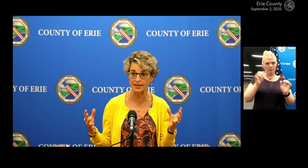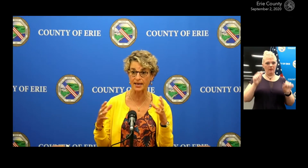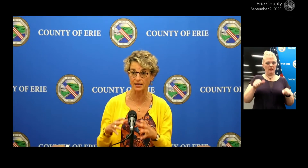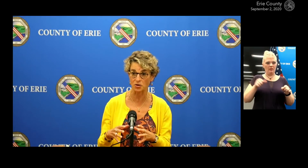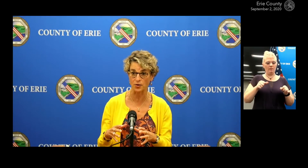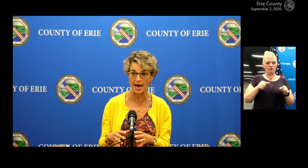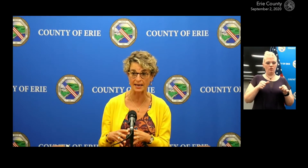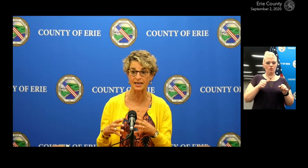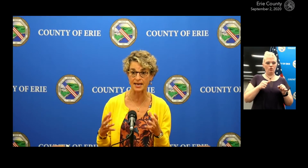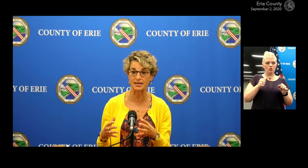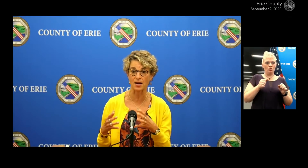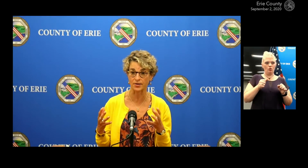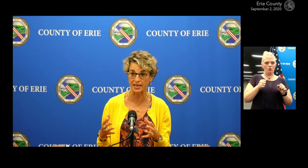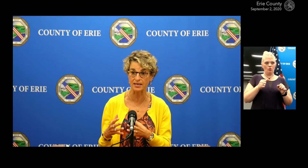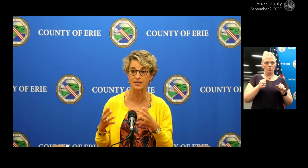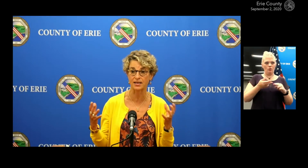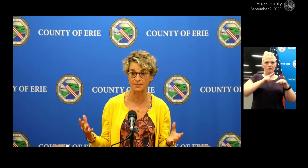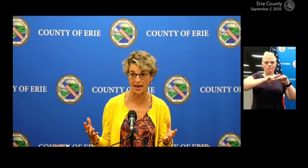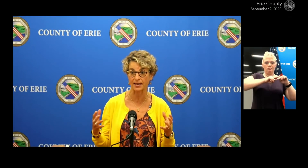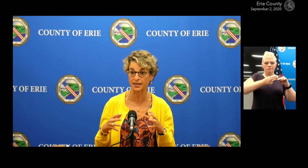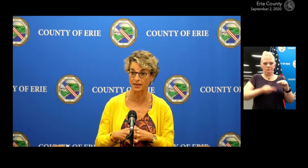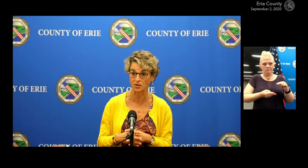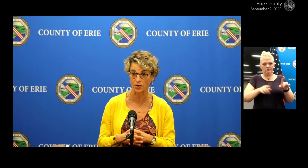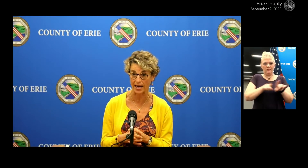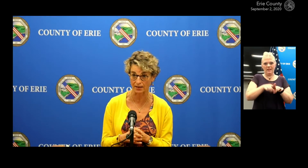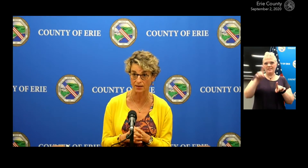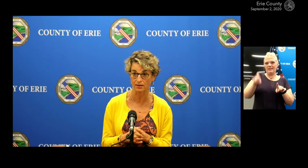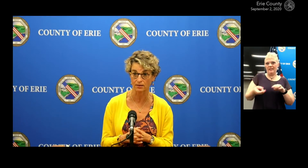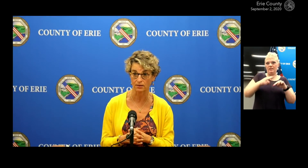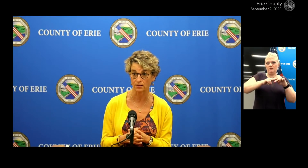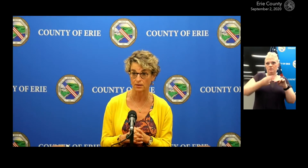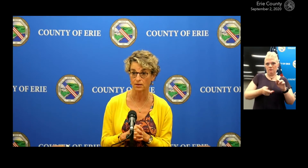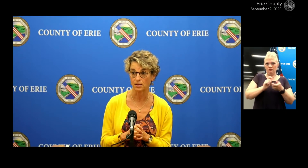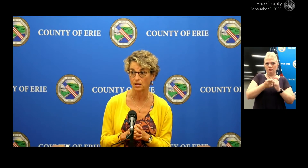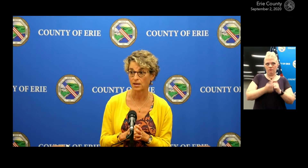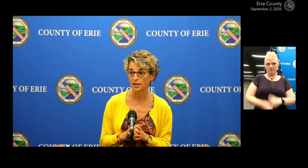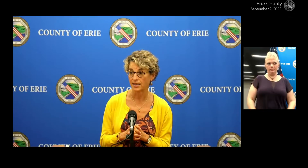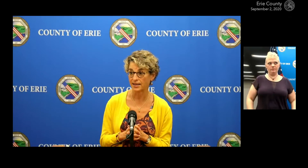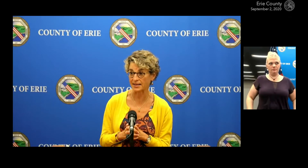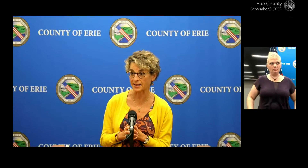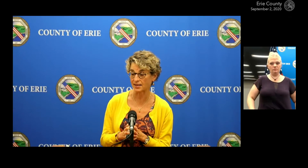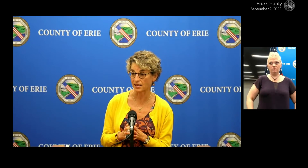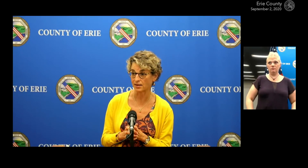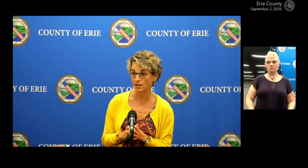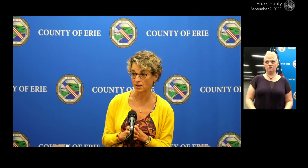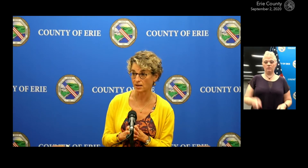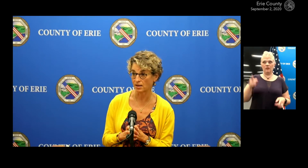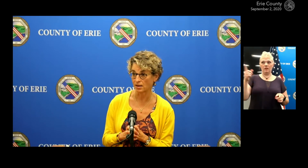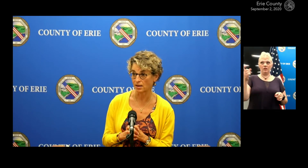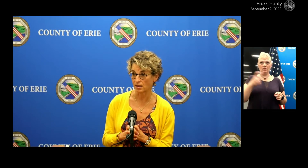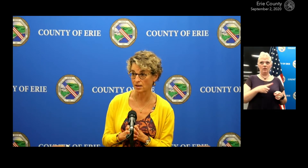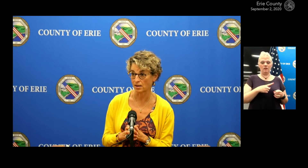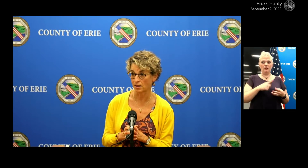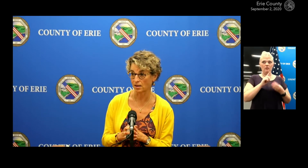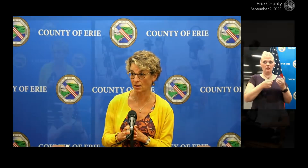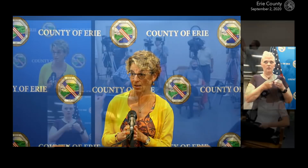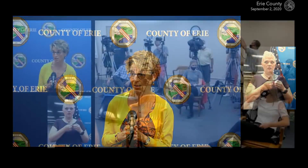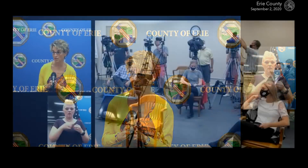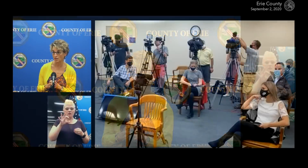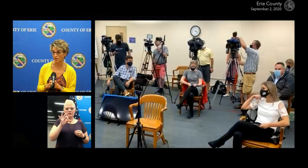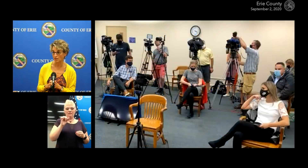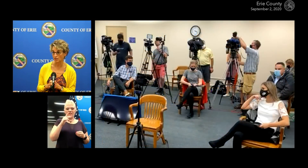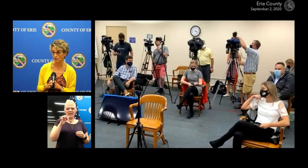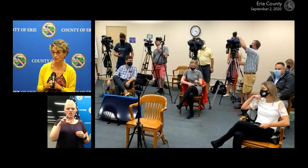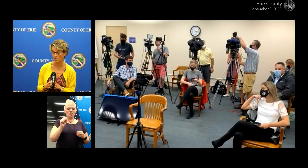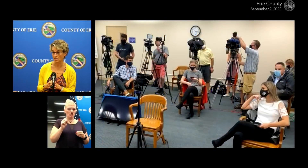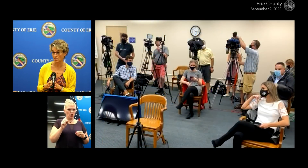expand and contract as our needs expand and contract. Yes. What can you say about the factors that might